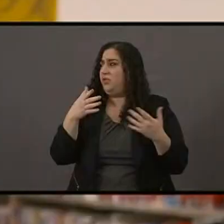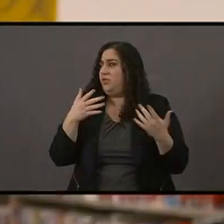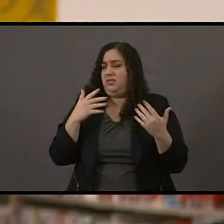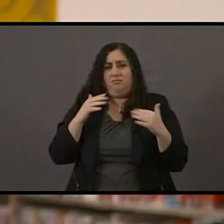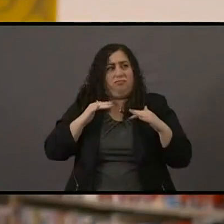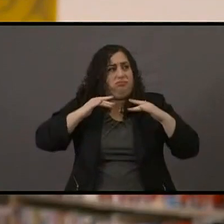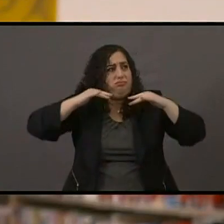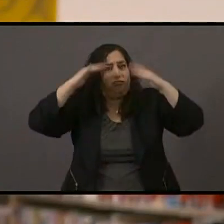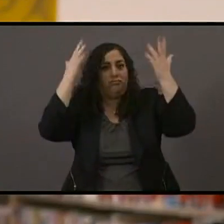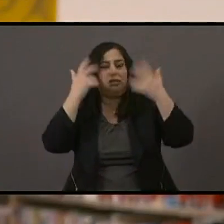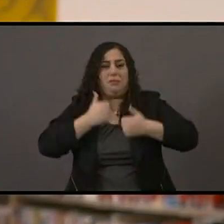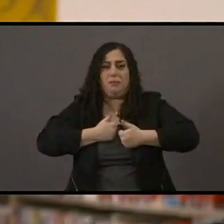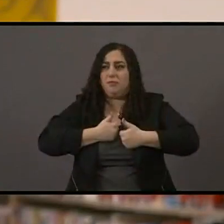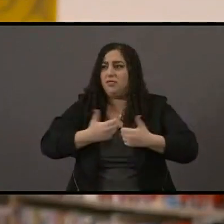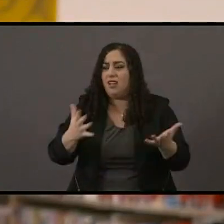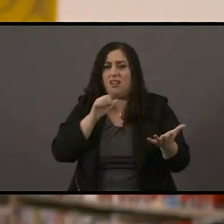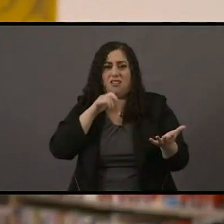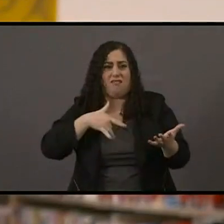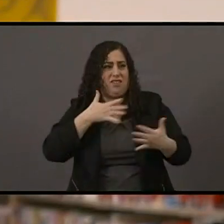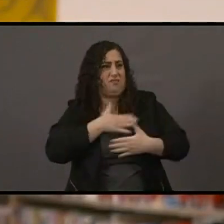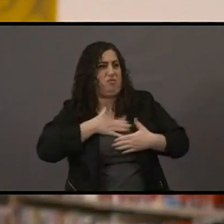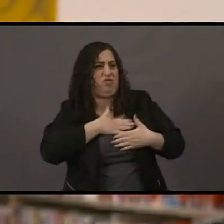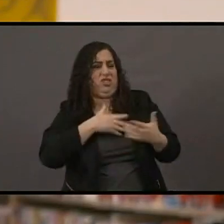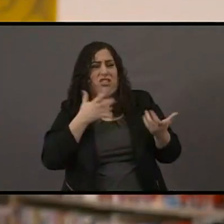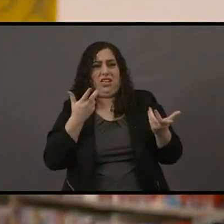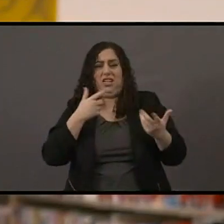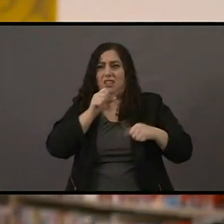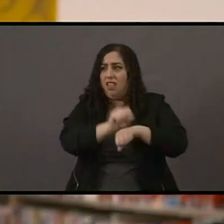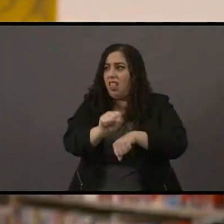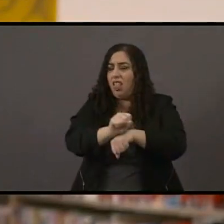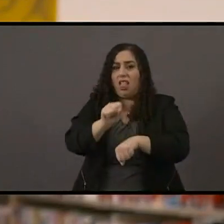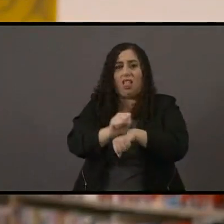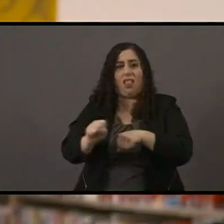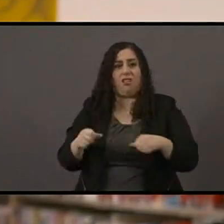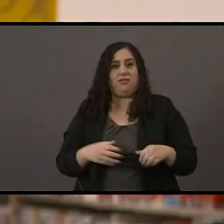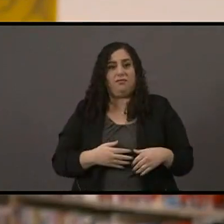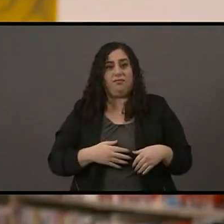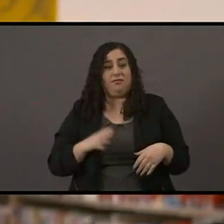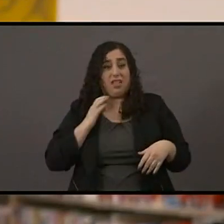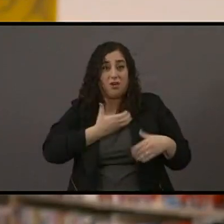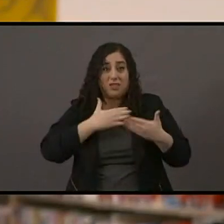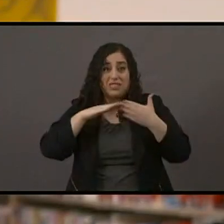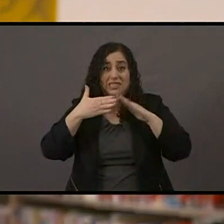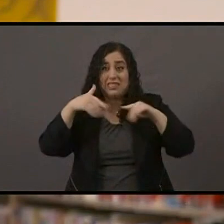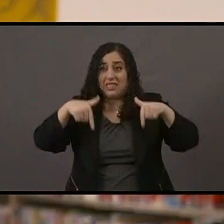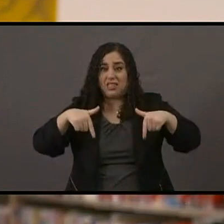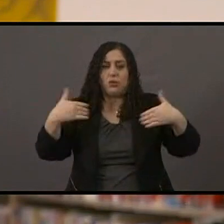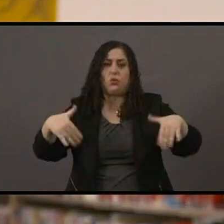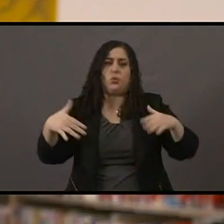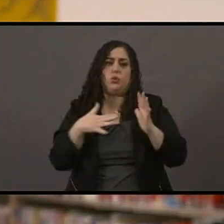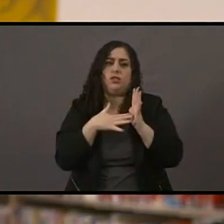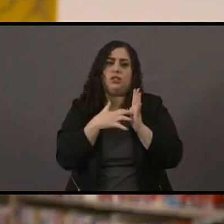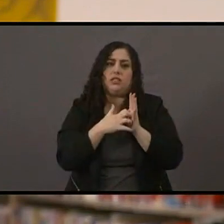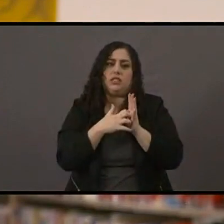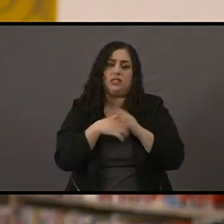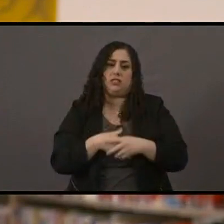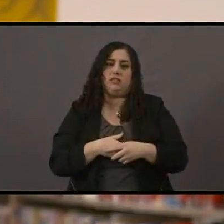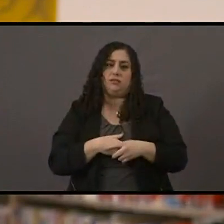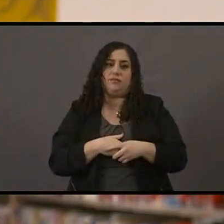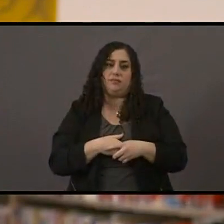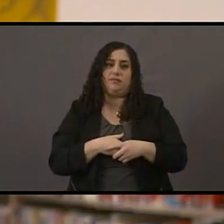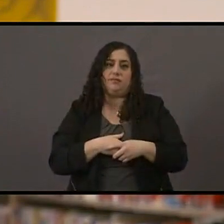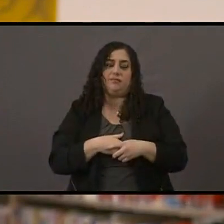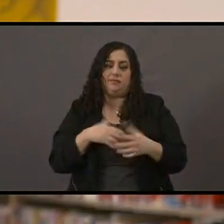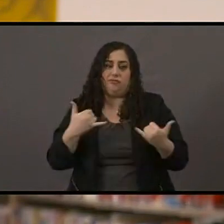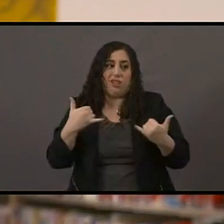Honestly, the state of our city is fragile right now, but I have faith that it won't be for much longer.